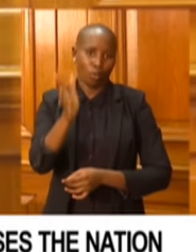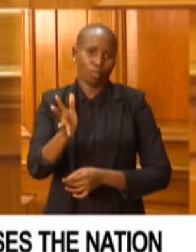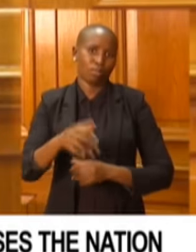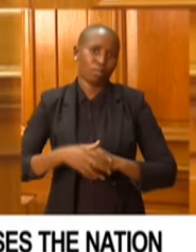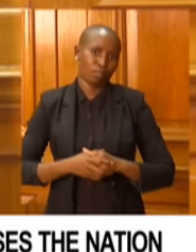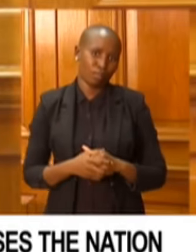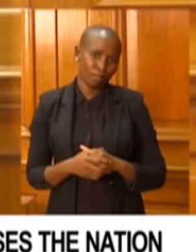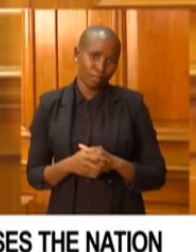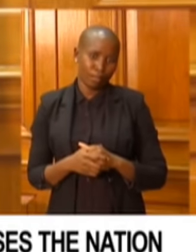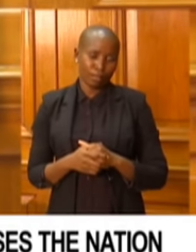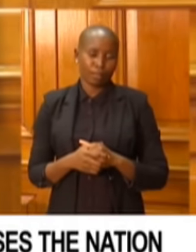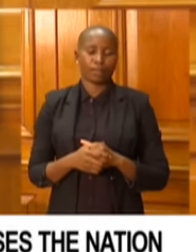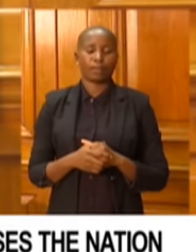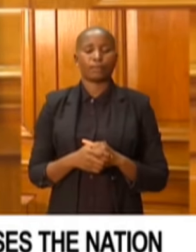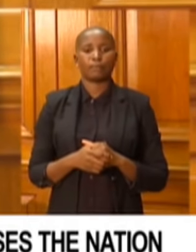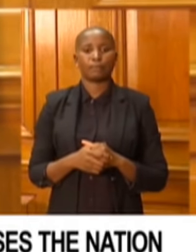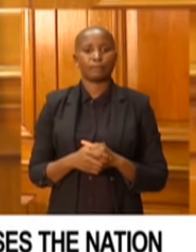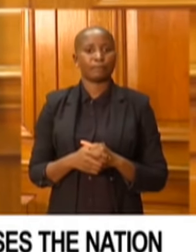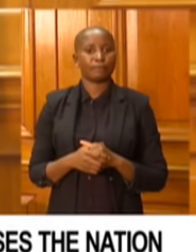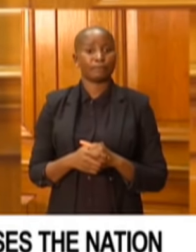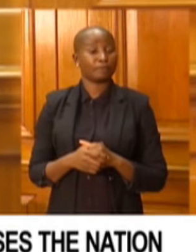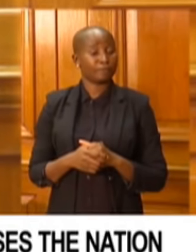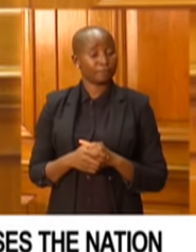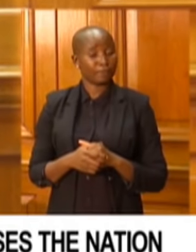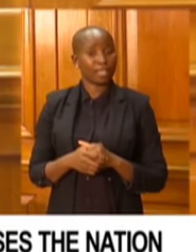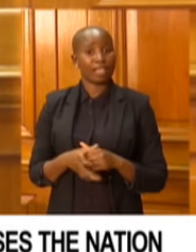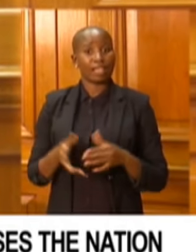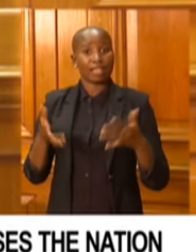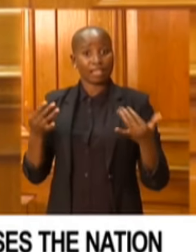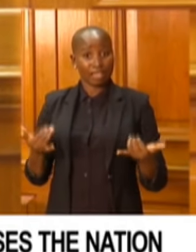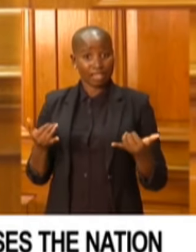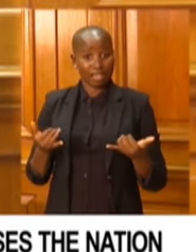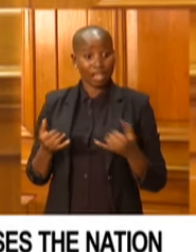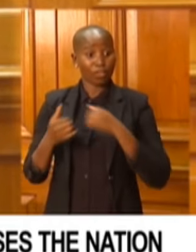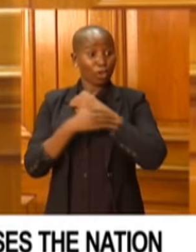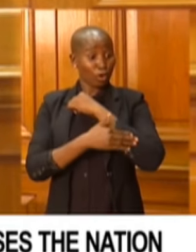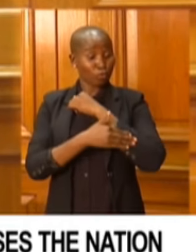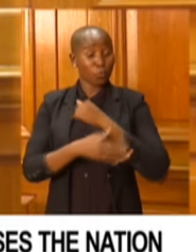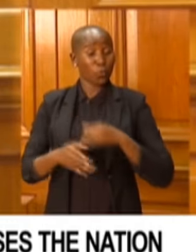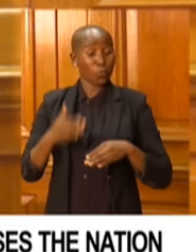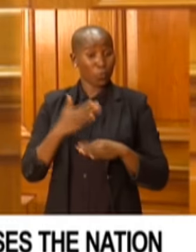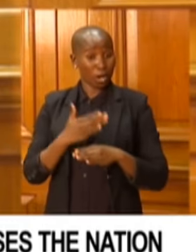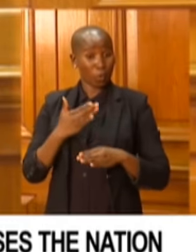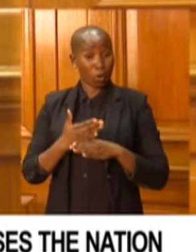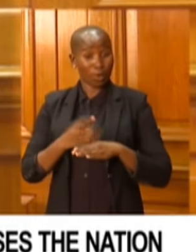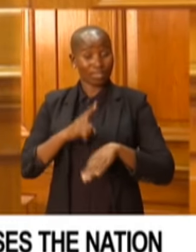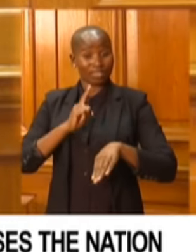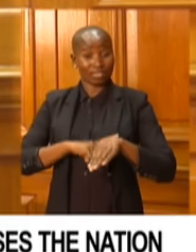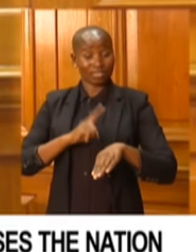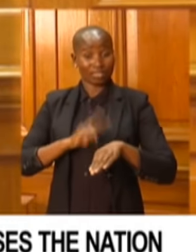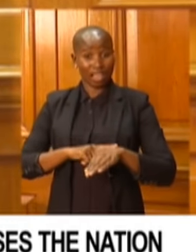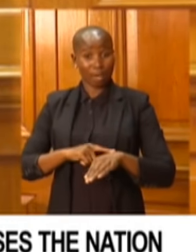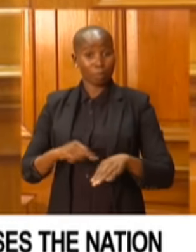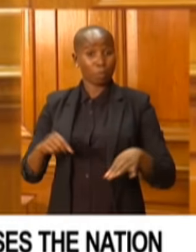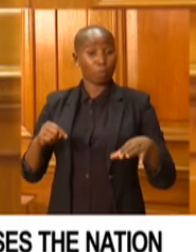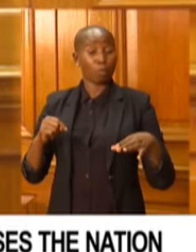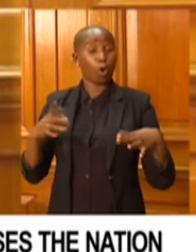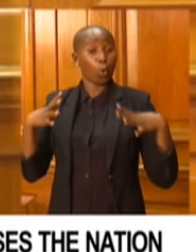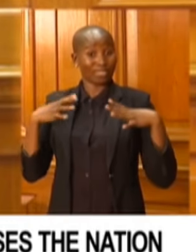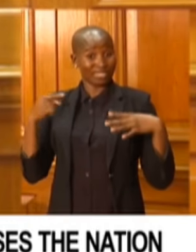the country returns to work after the festive break, it is essential that all places of work ensure